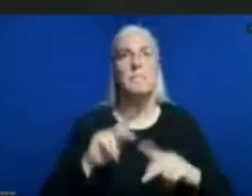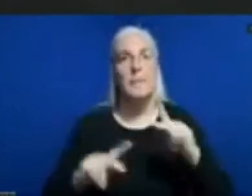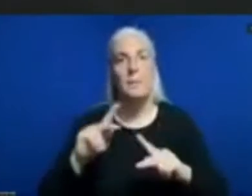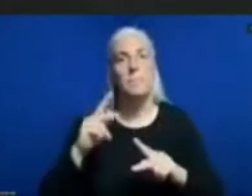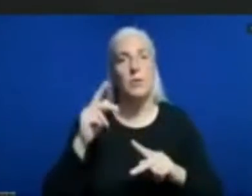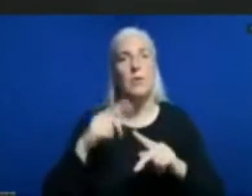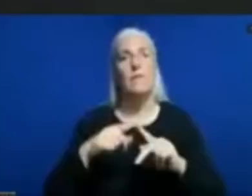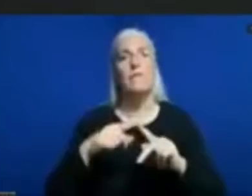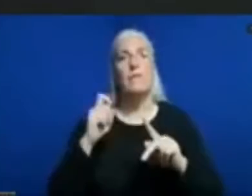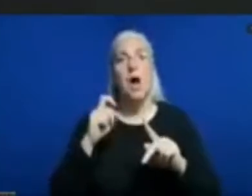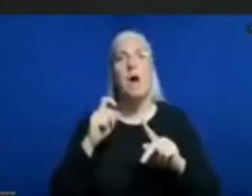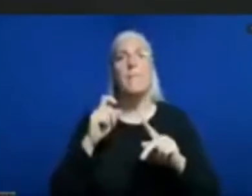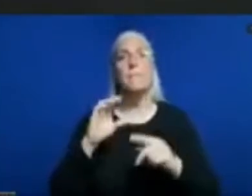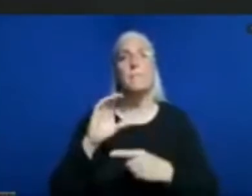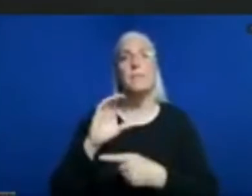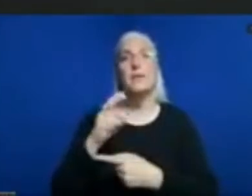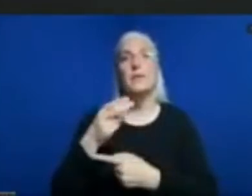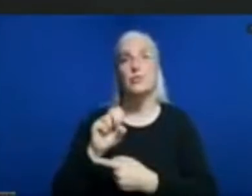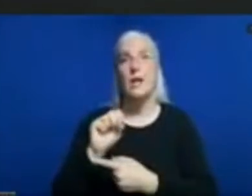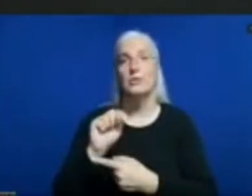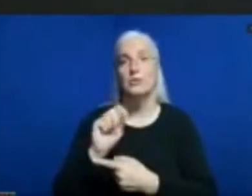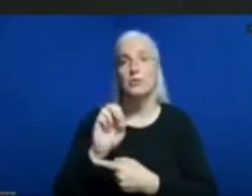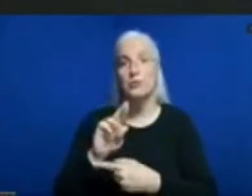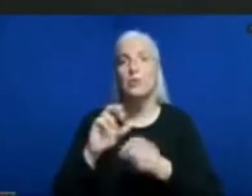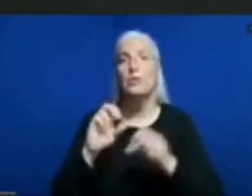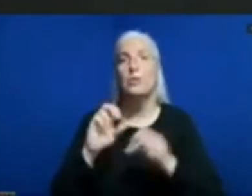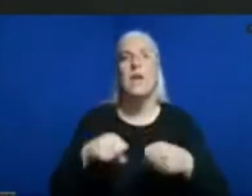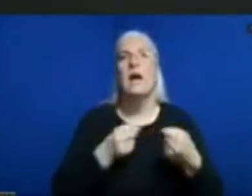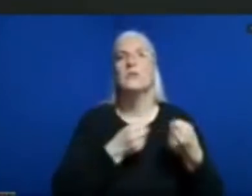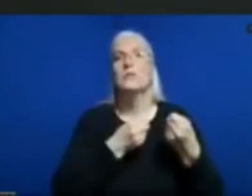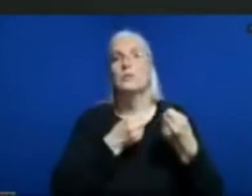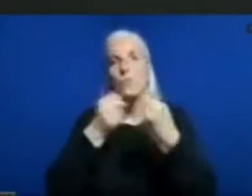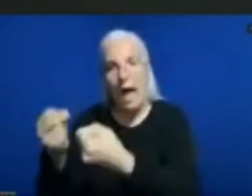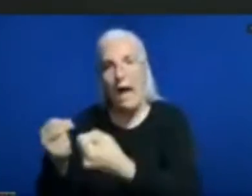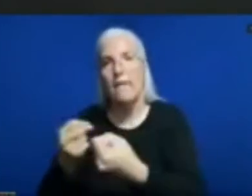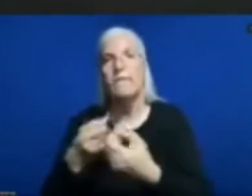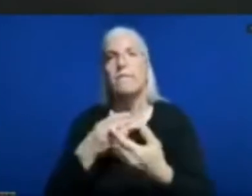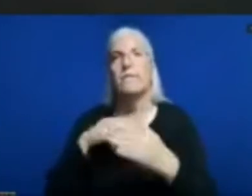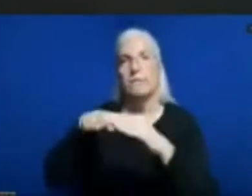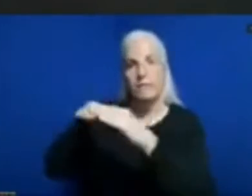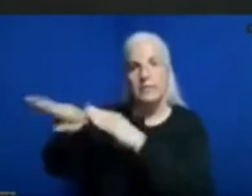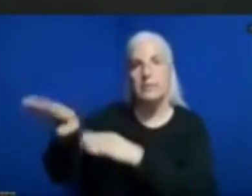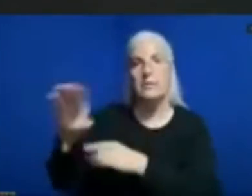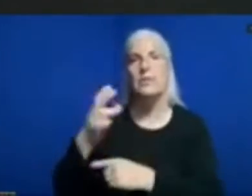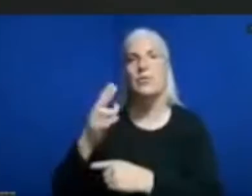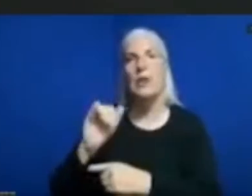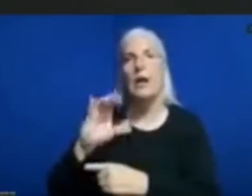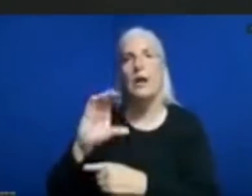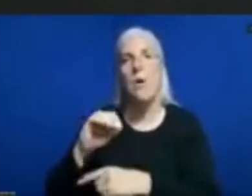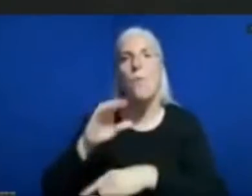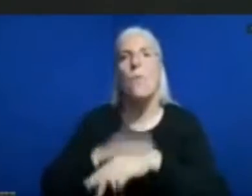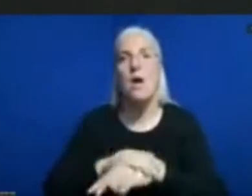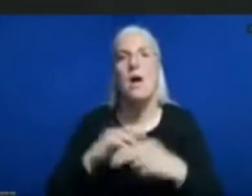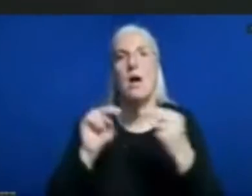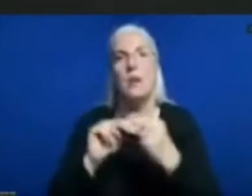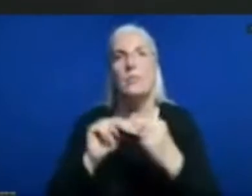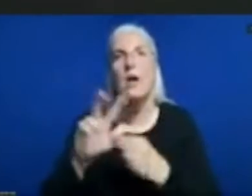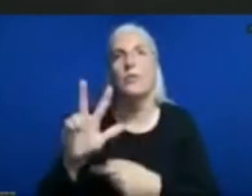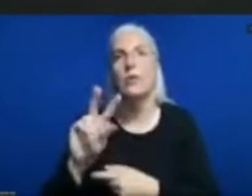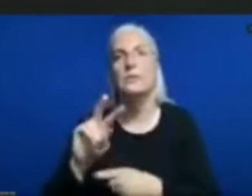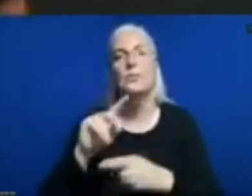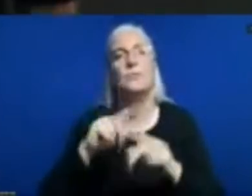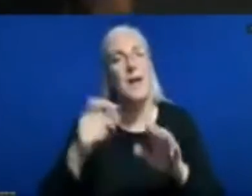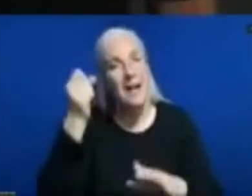is open. But I'm not the best source for highway information. The best source is California Highway Patrol and Caltrans.